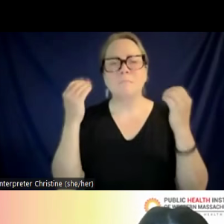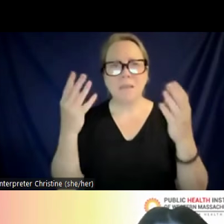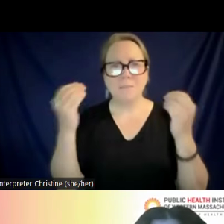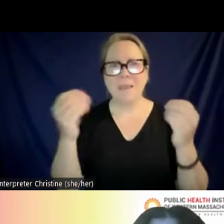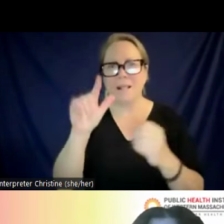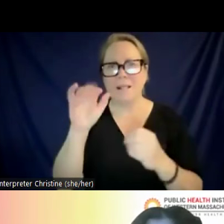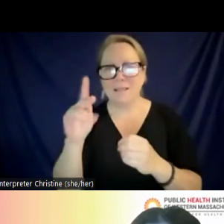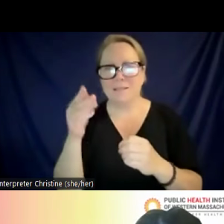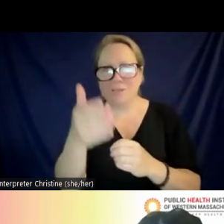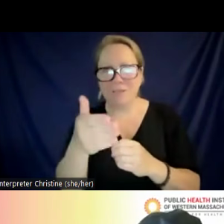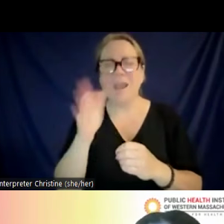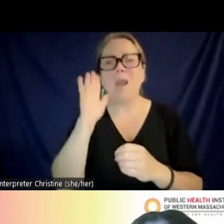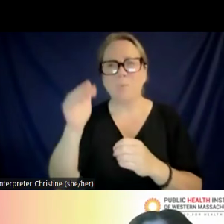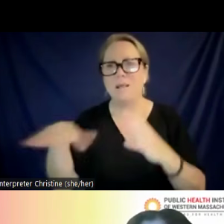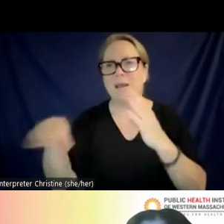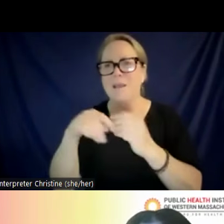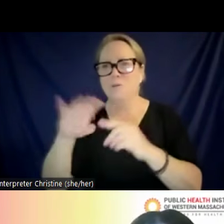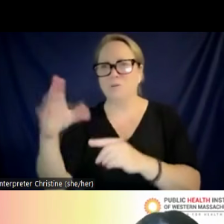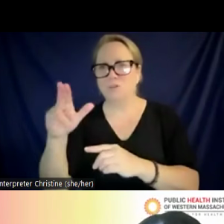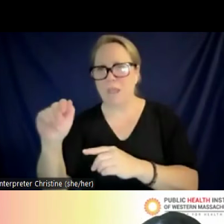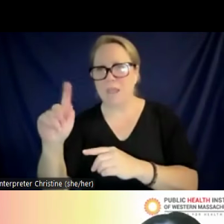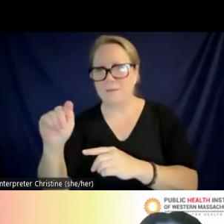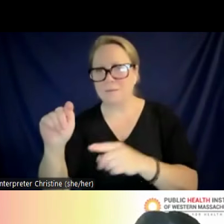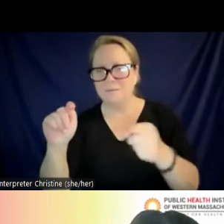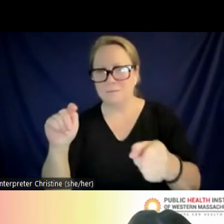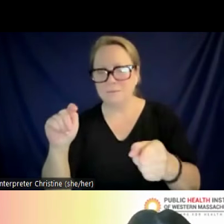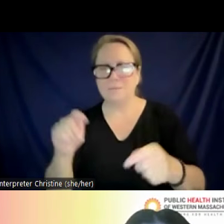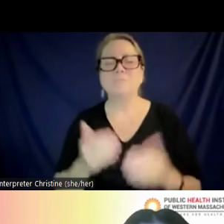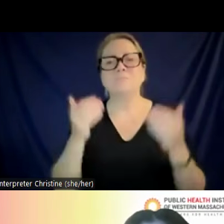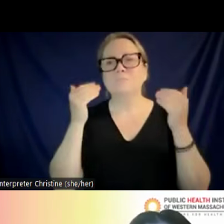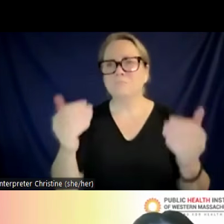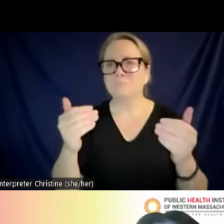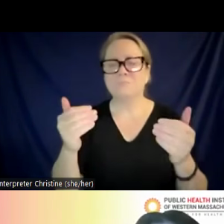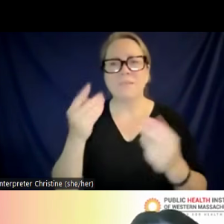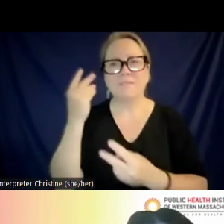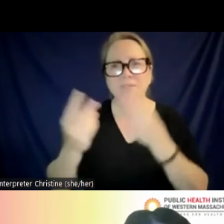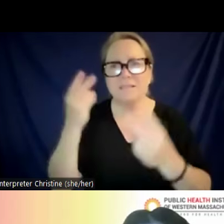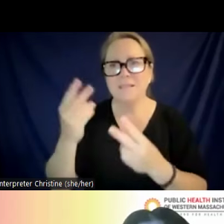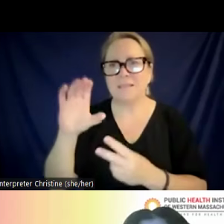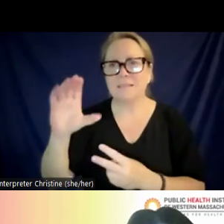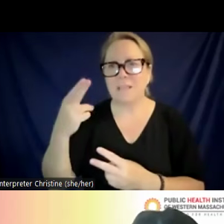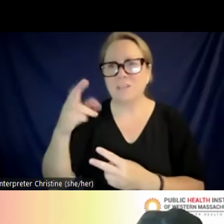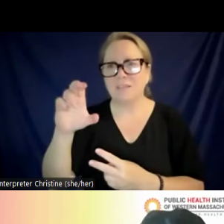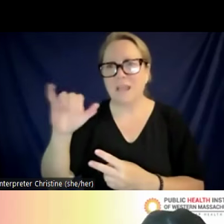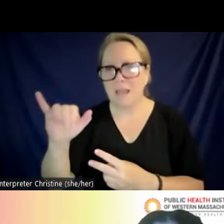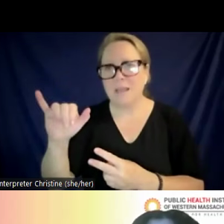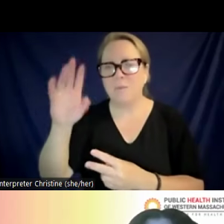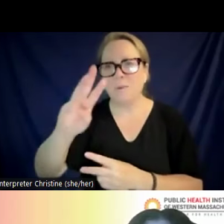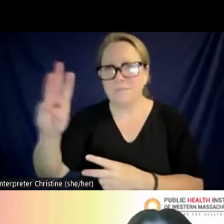to throw them in the chat as well. Please feel free to visit the CHEI